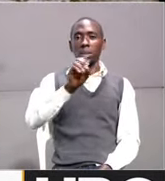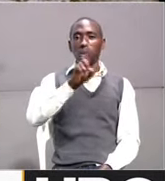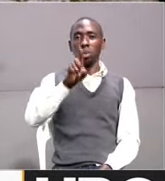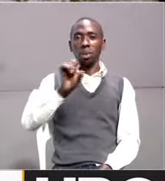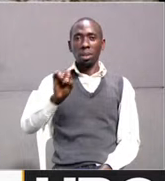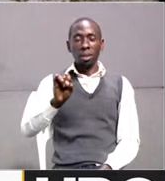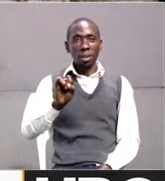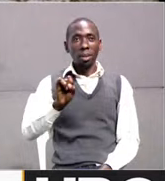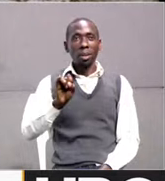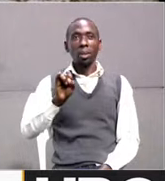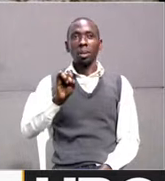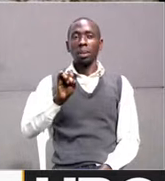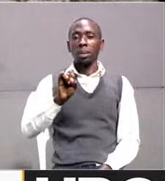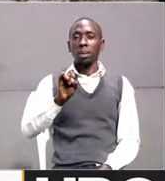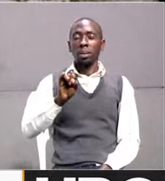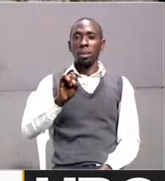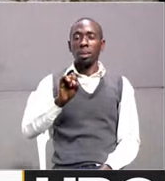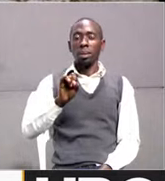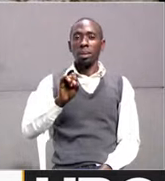and